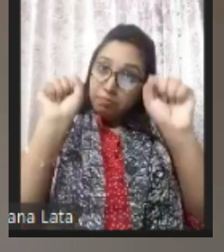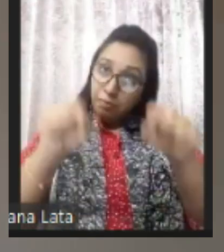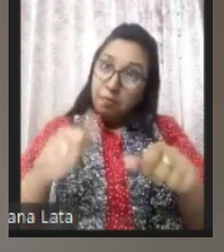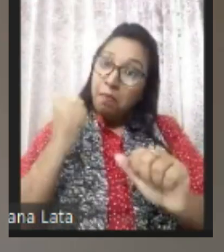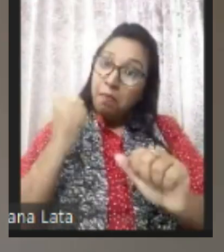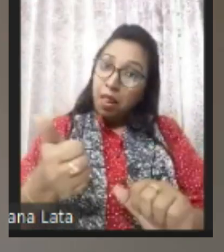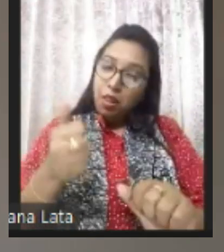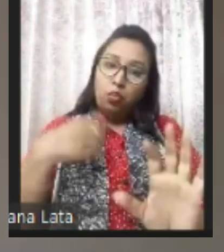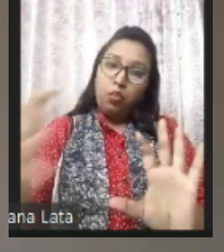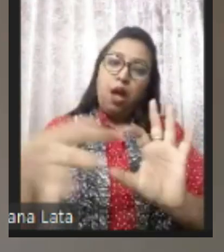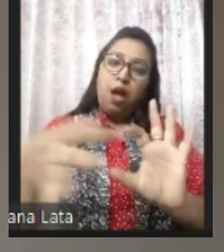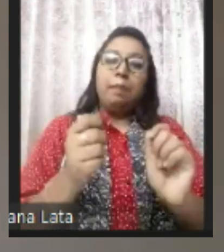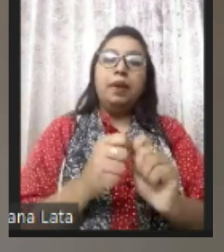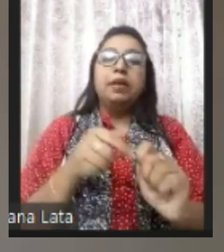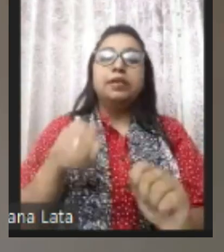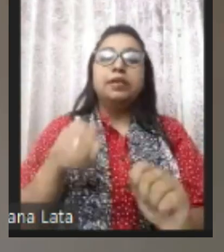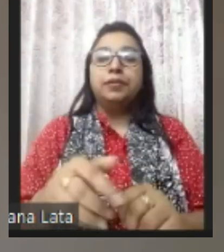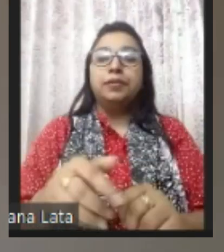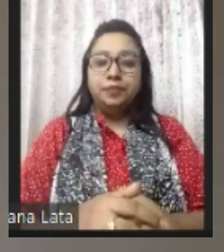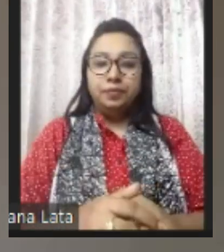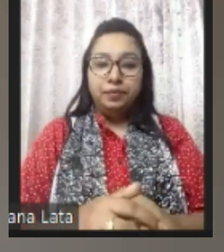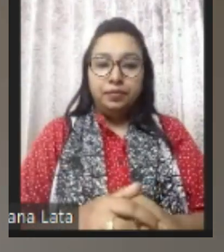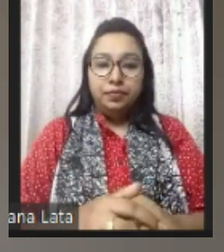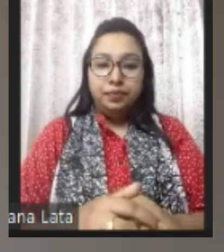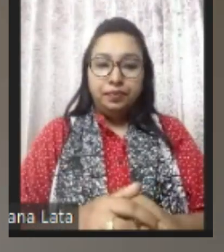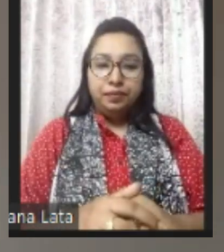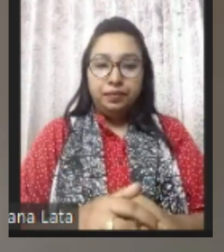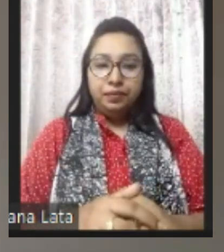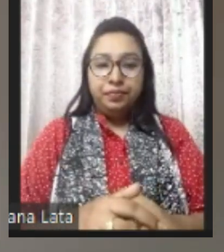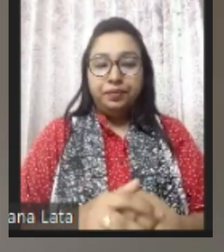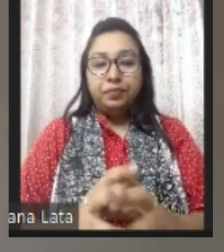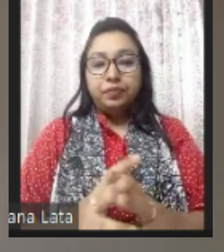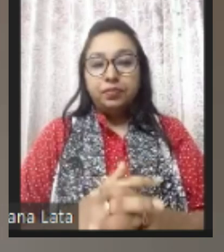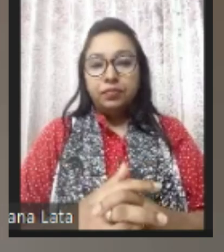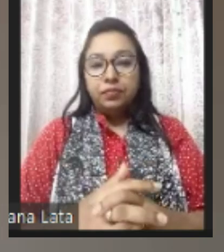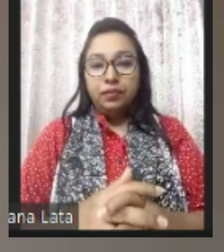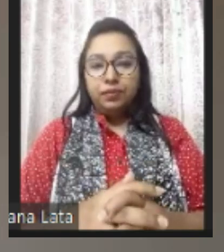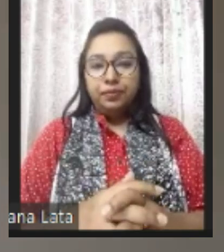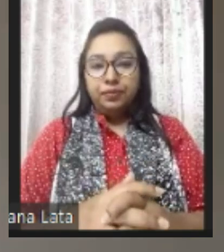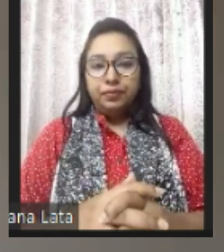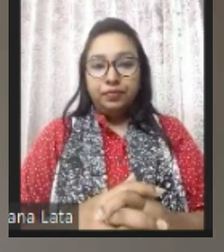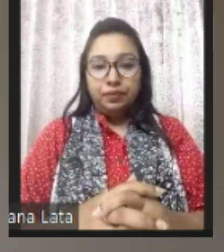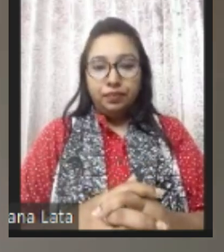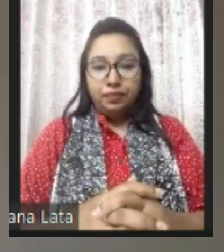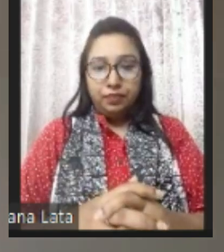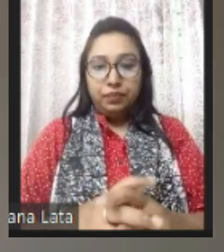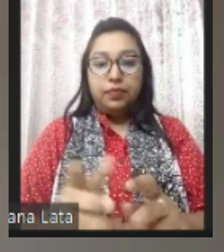online course operational next year. And also, depending on